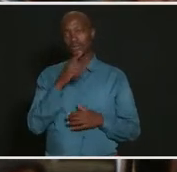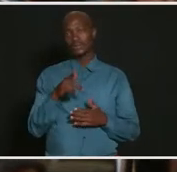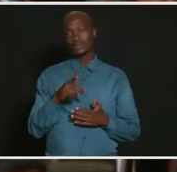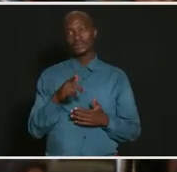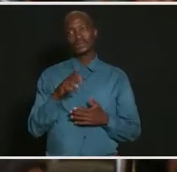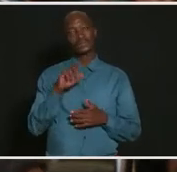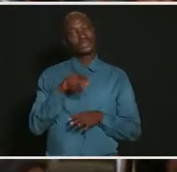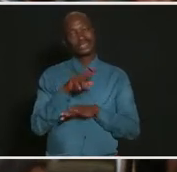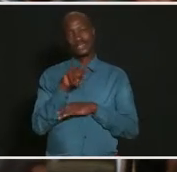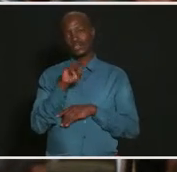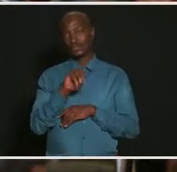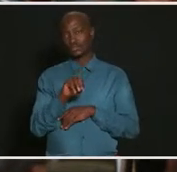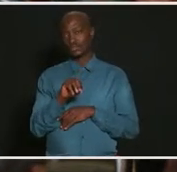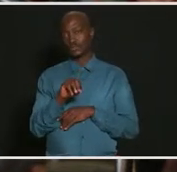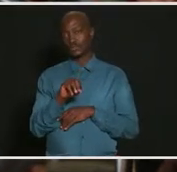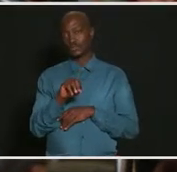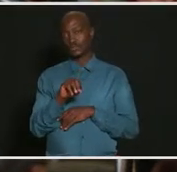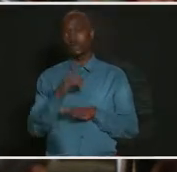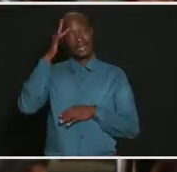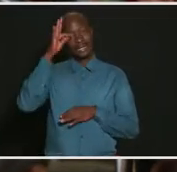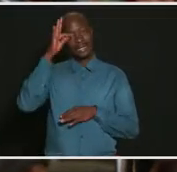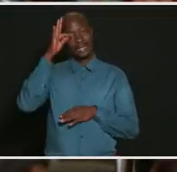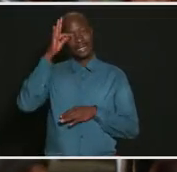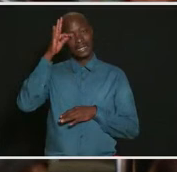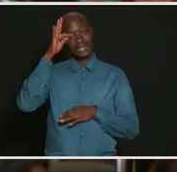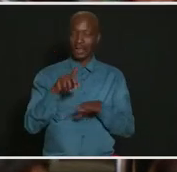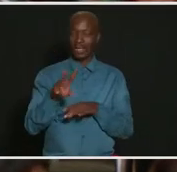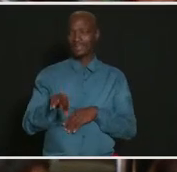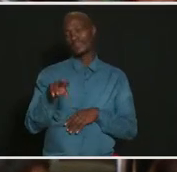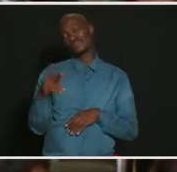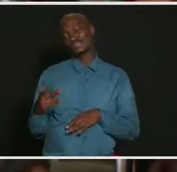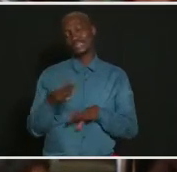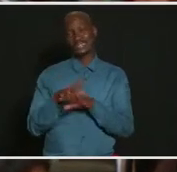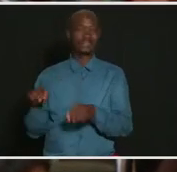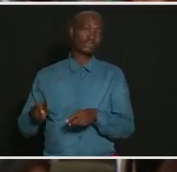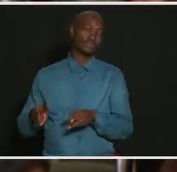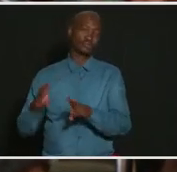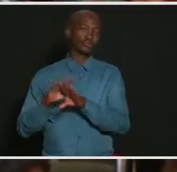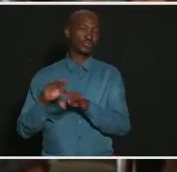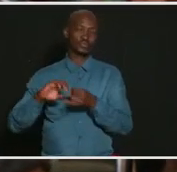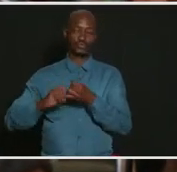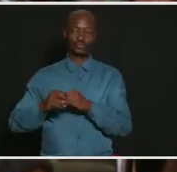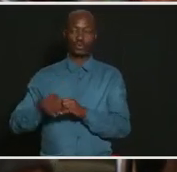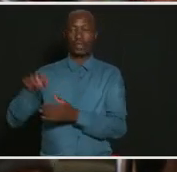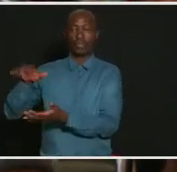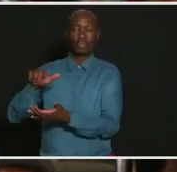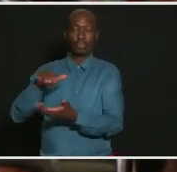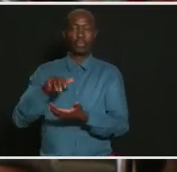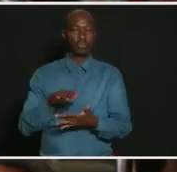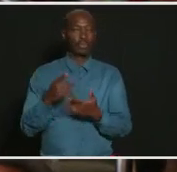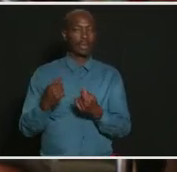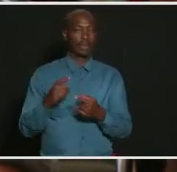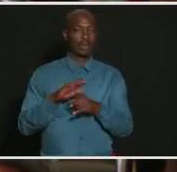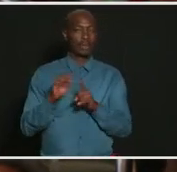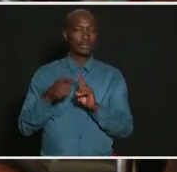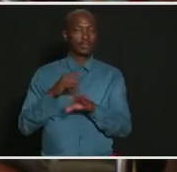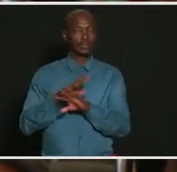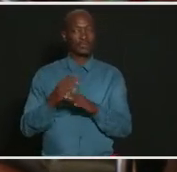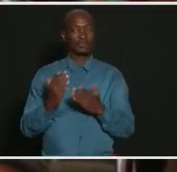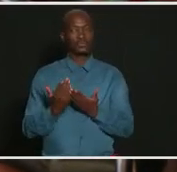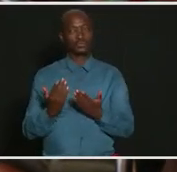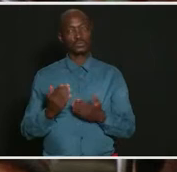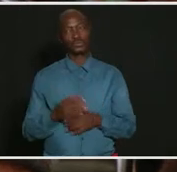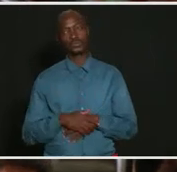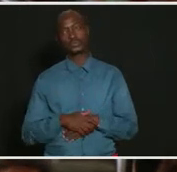certainly no and the government can find like some alternative ways to actually like raise funds who were like the fines